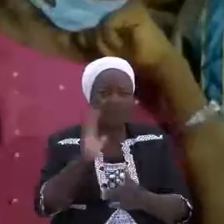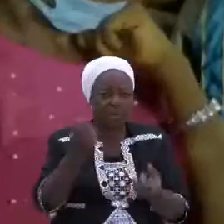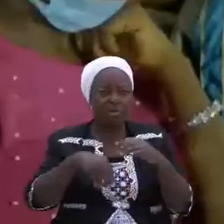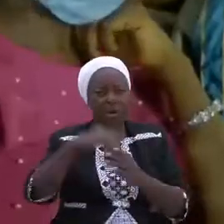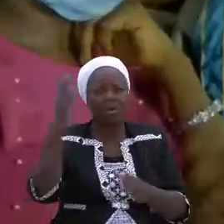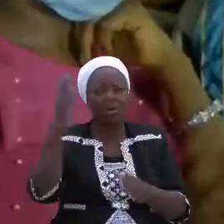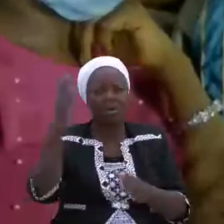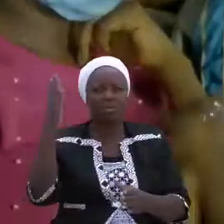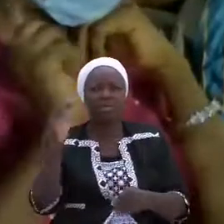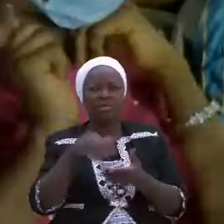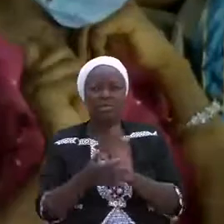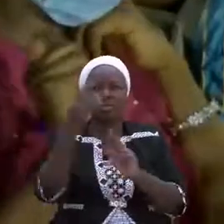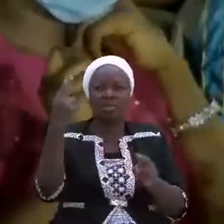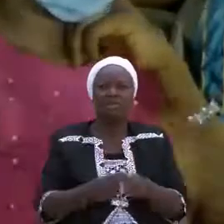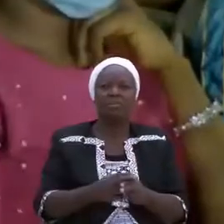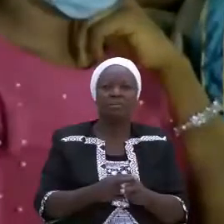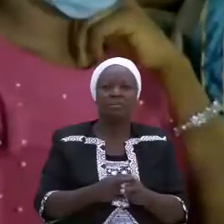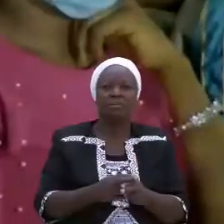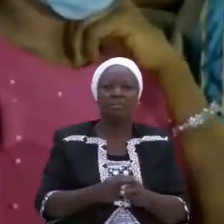tonight